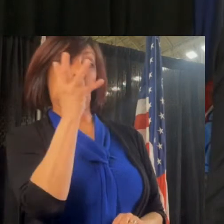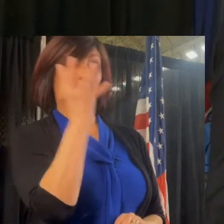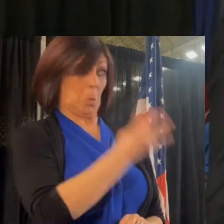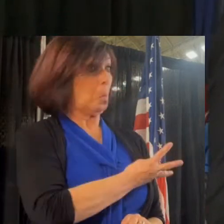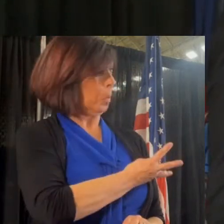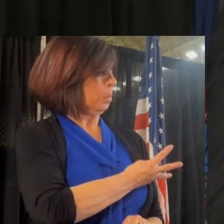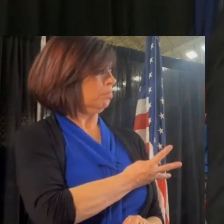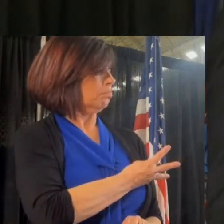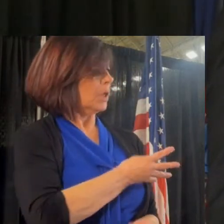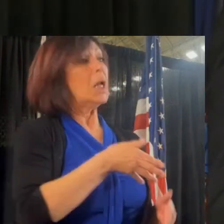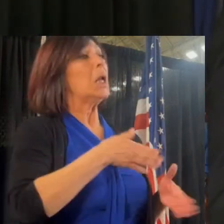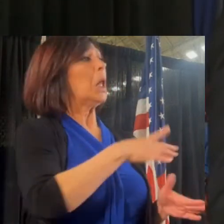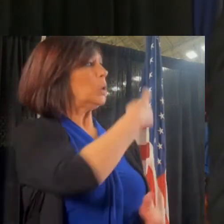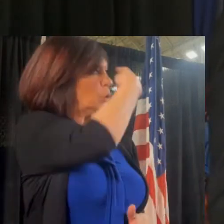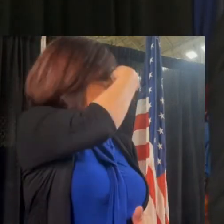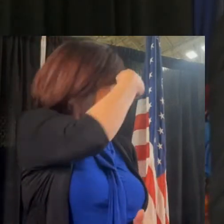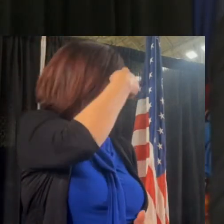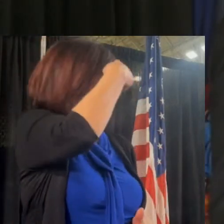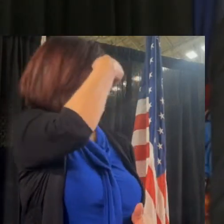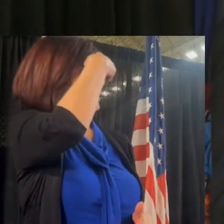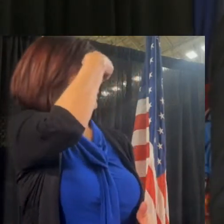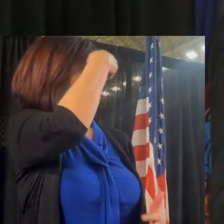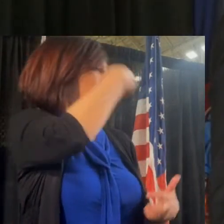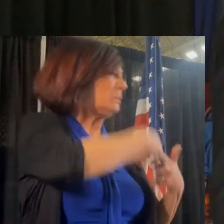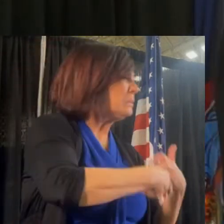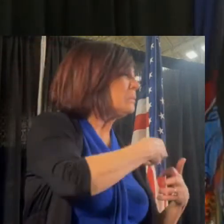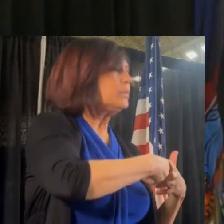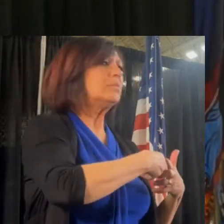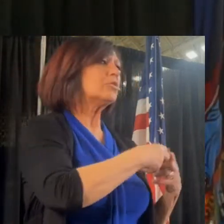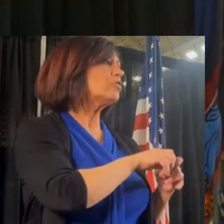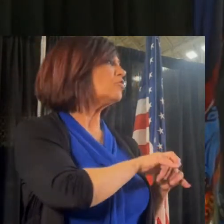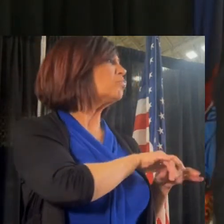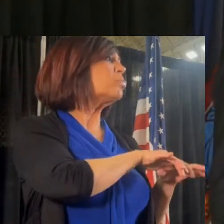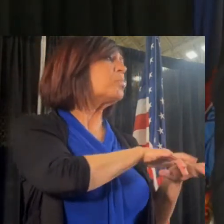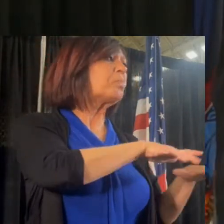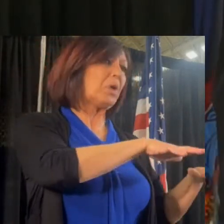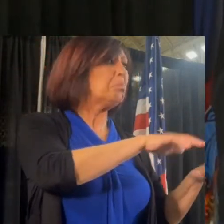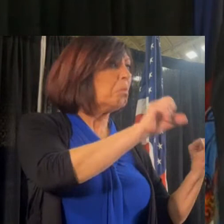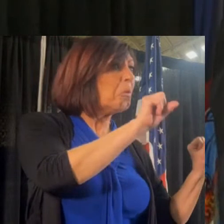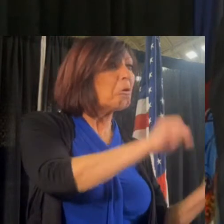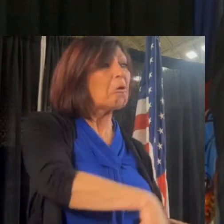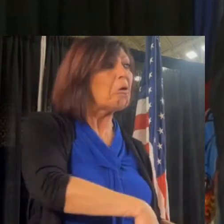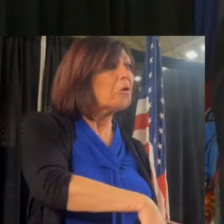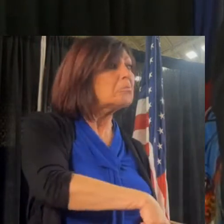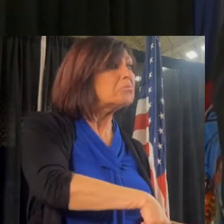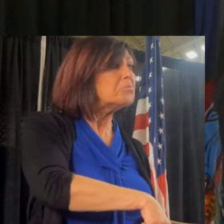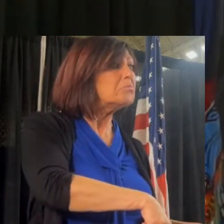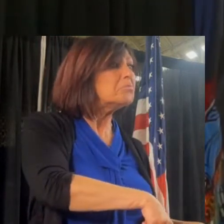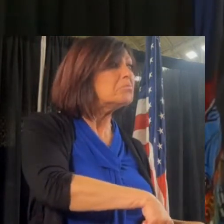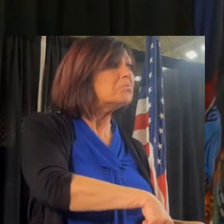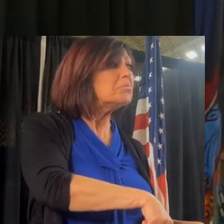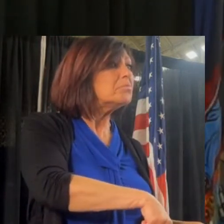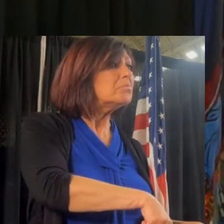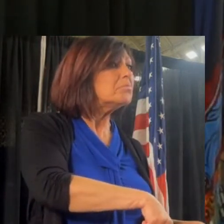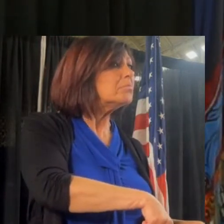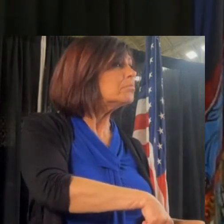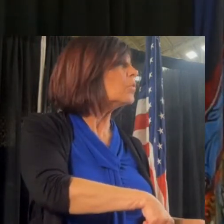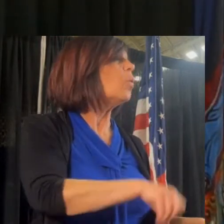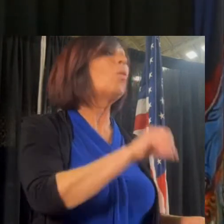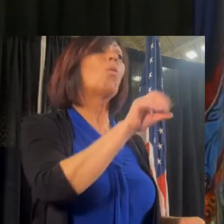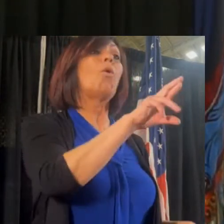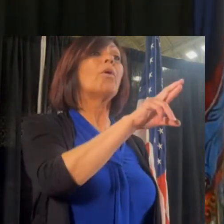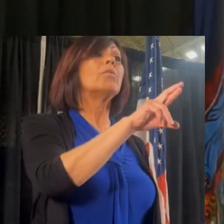trauma, economic hardship, and political division to spread in our community as devastatingly as any virus,